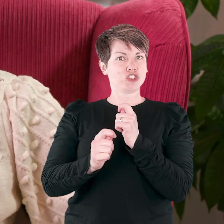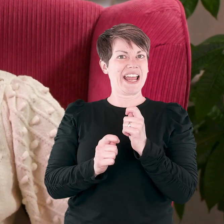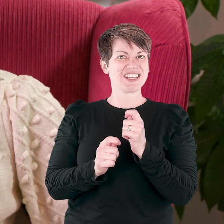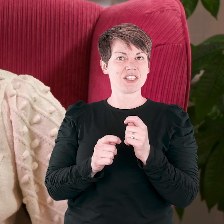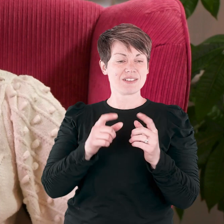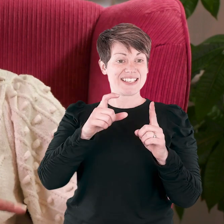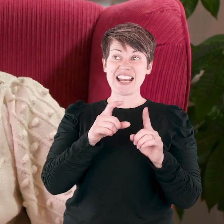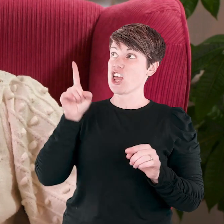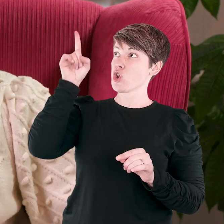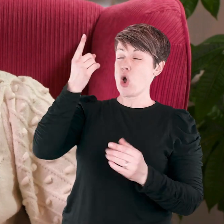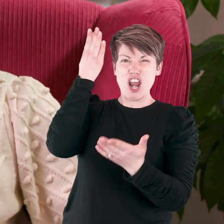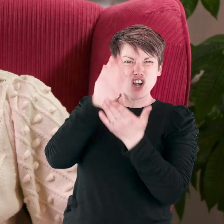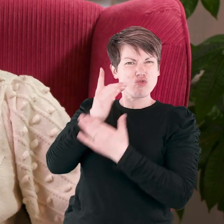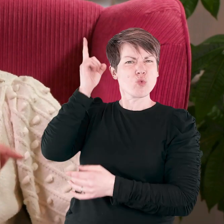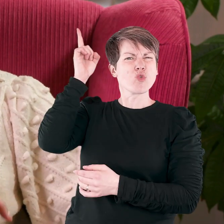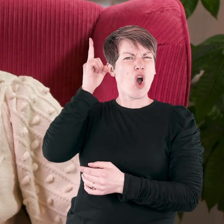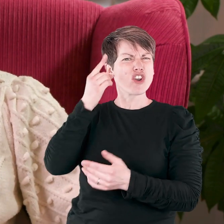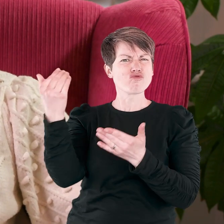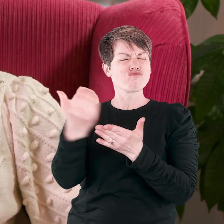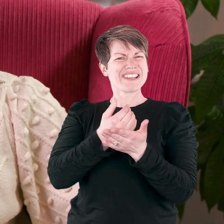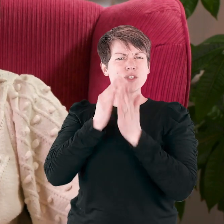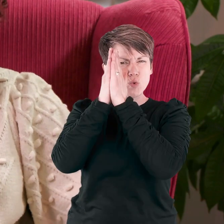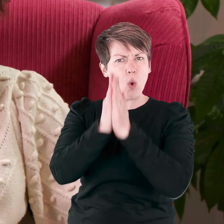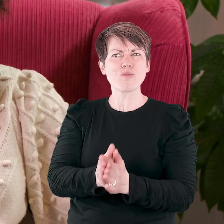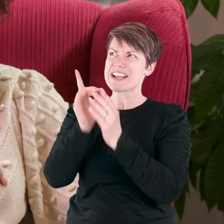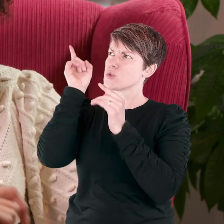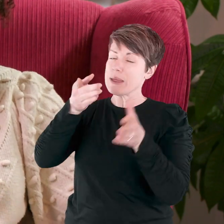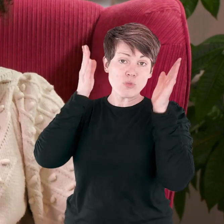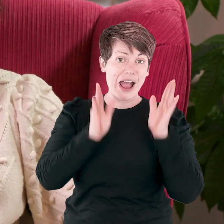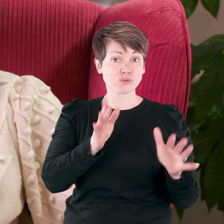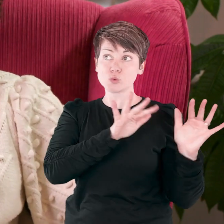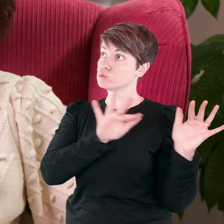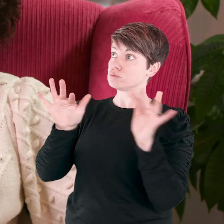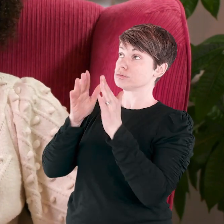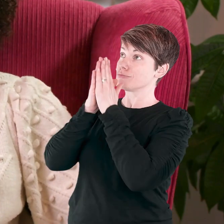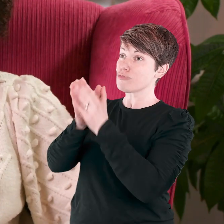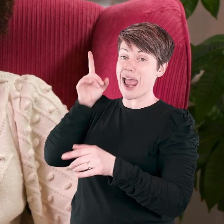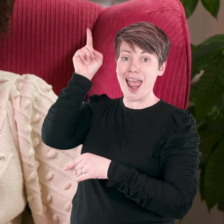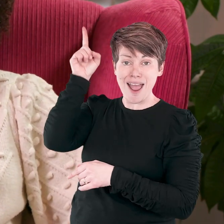"Daniel's God is the true God, the God who rescues. Pray to him instead."